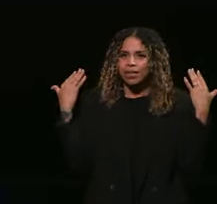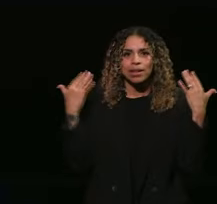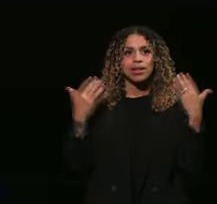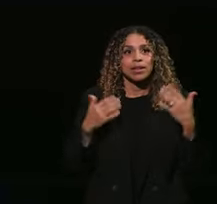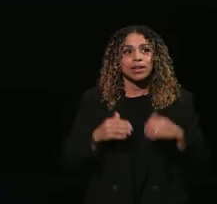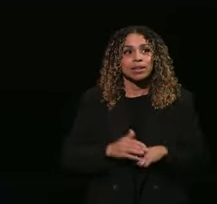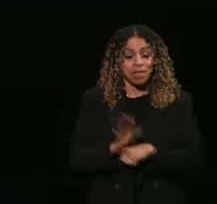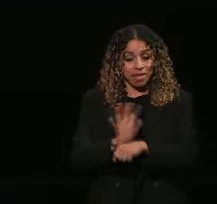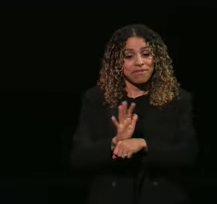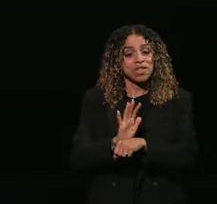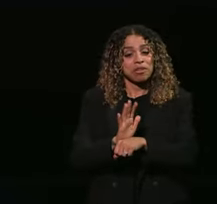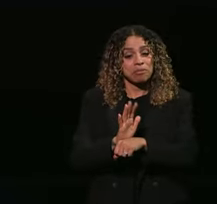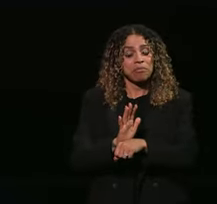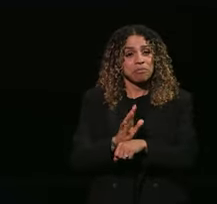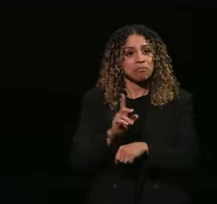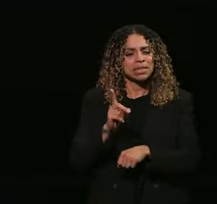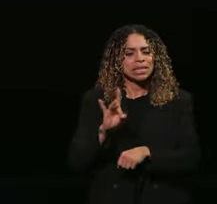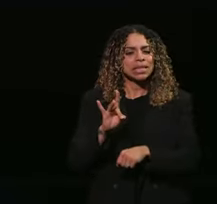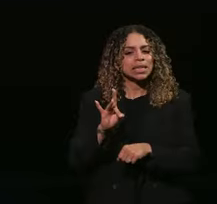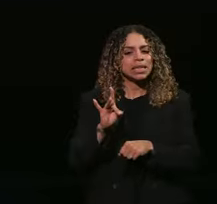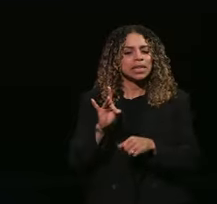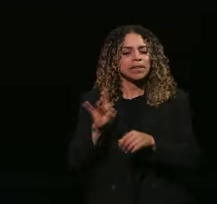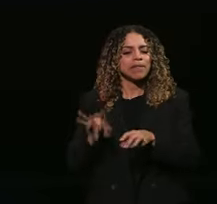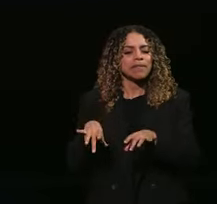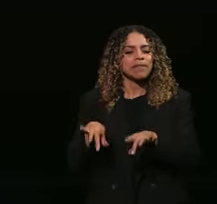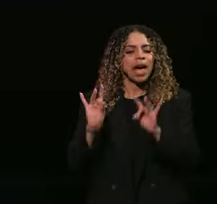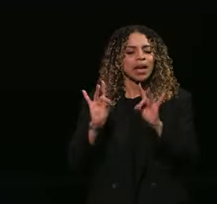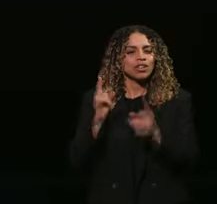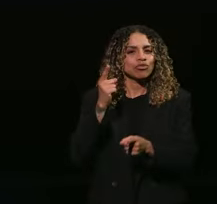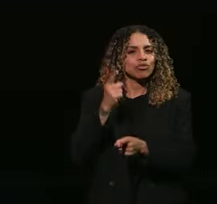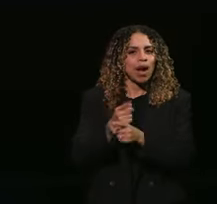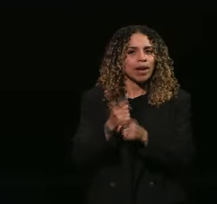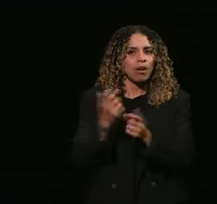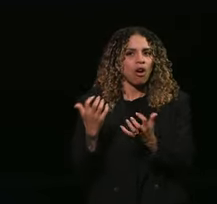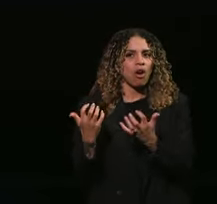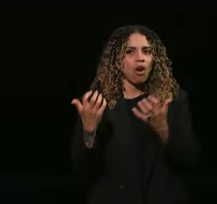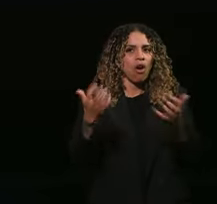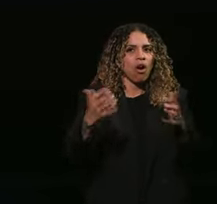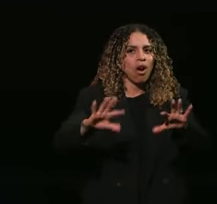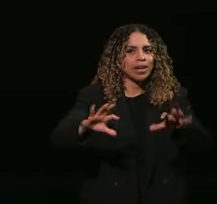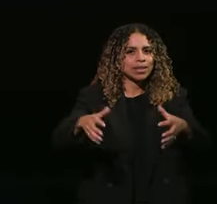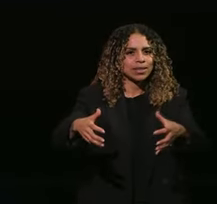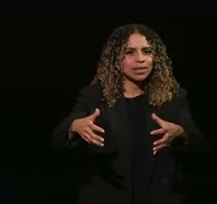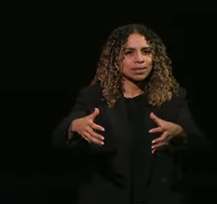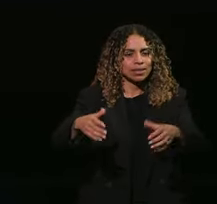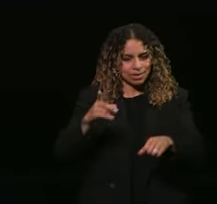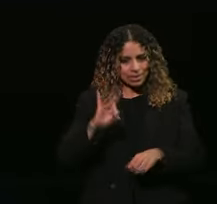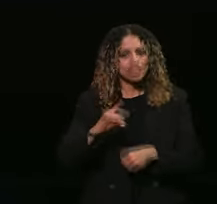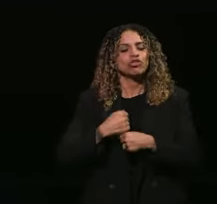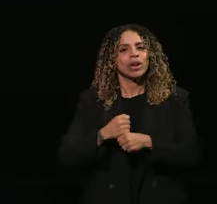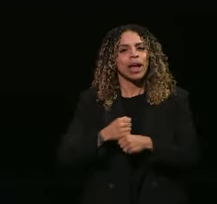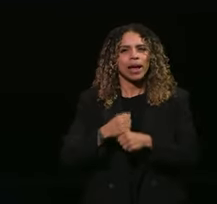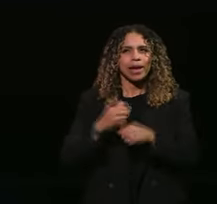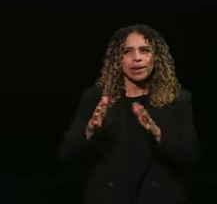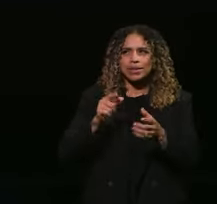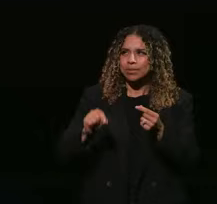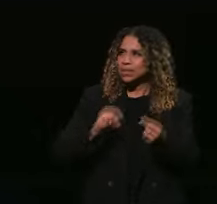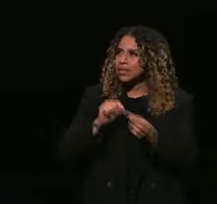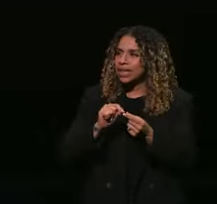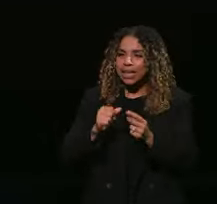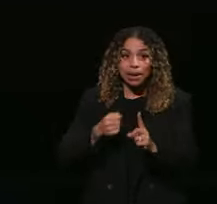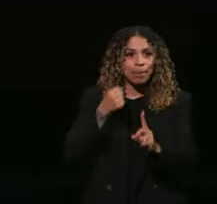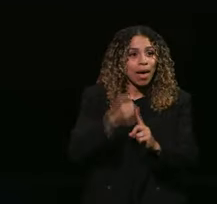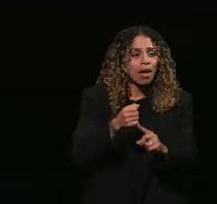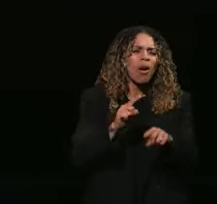film did find its audience and film did create a certain impact. Although if you see the film, you